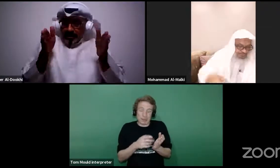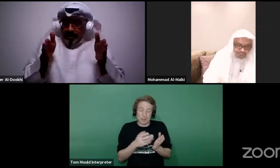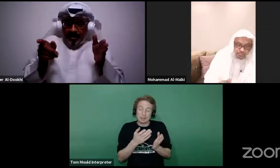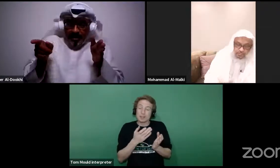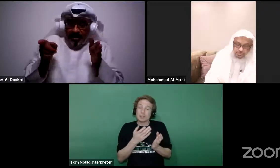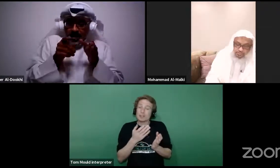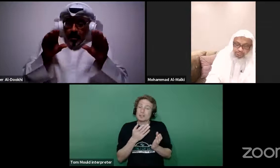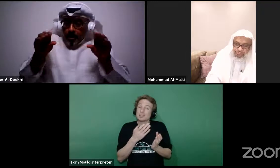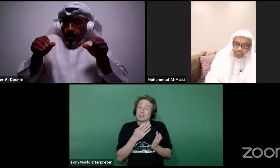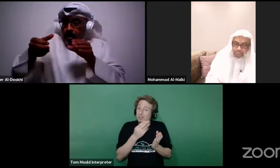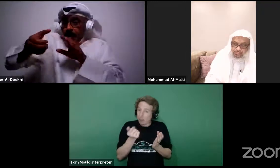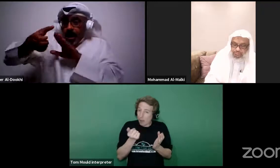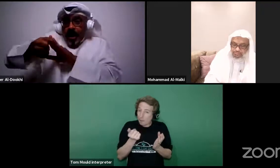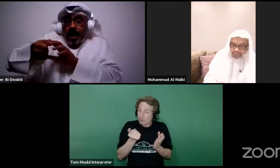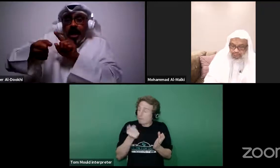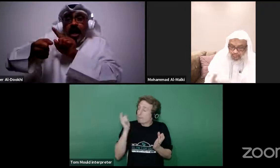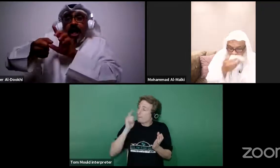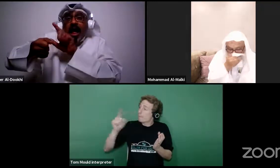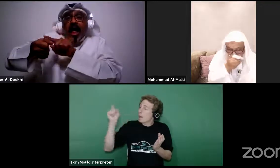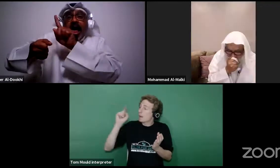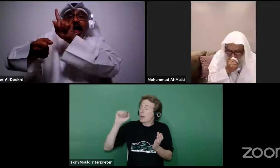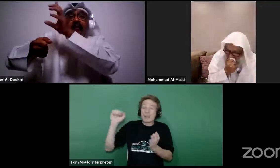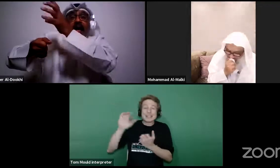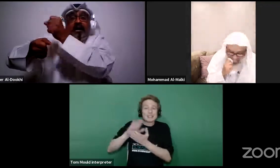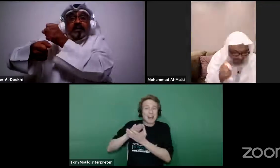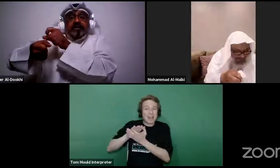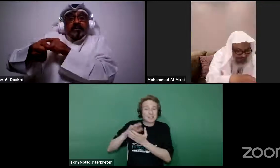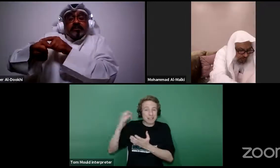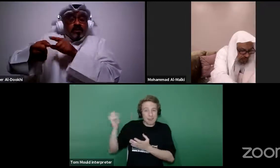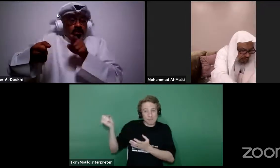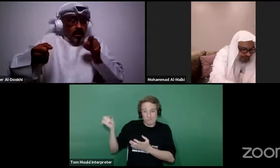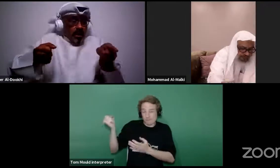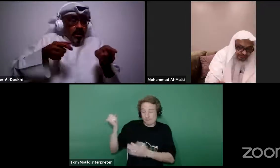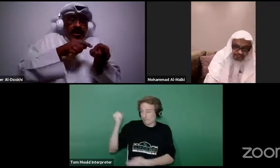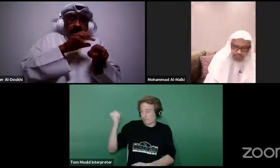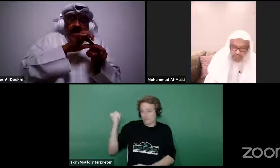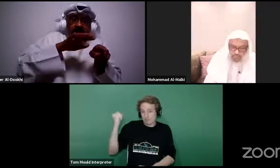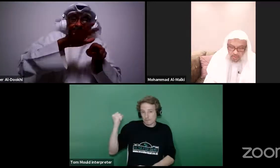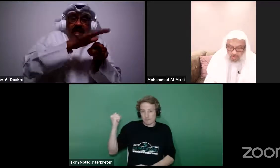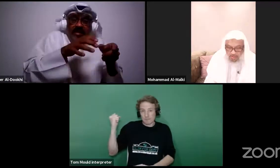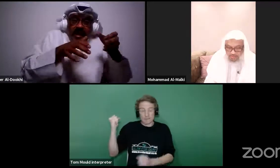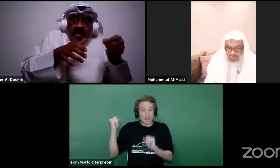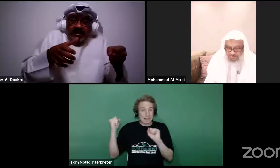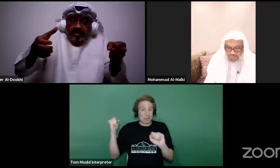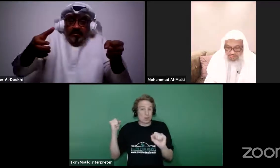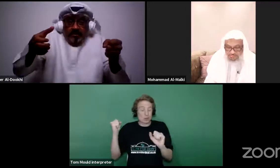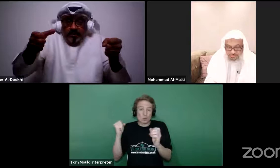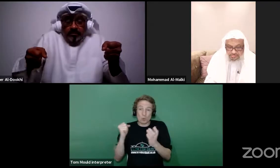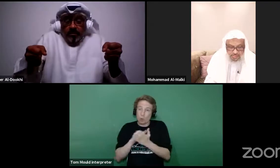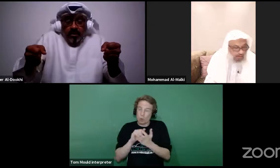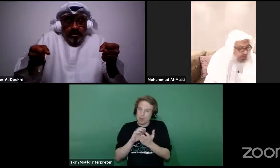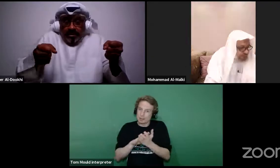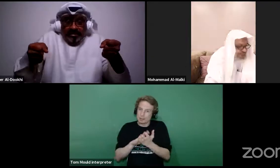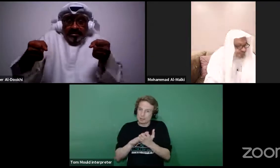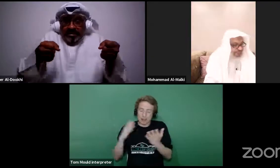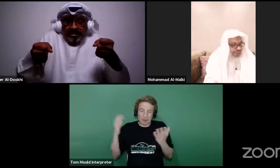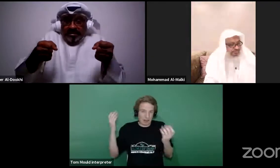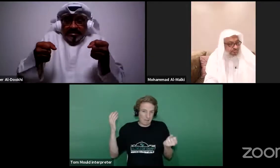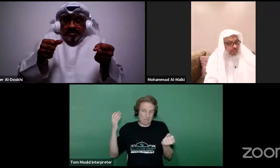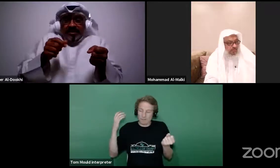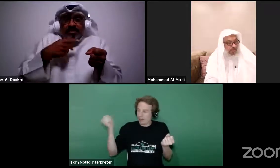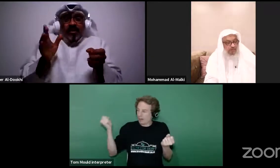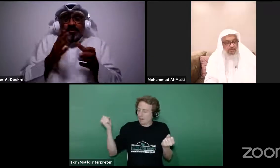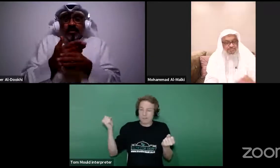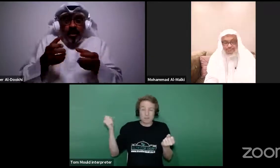Allah's hand, and there's a portion of it that's in your hands. So take to it and never leave it, for indeed